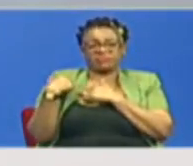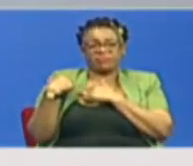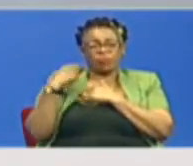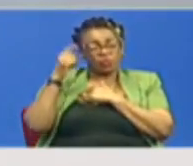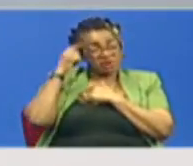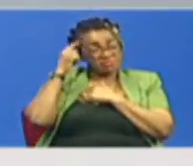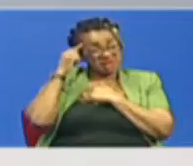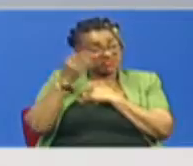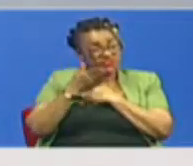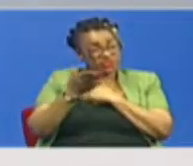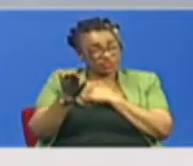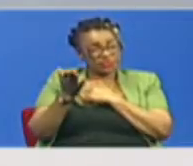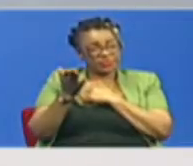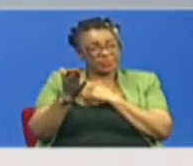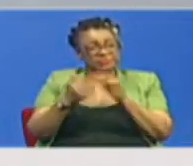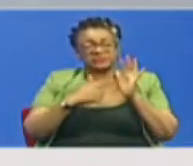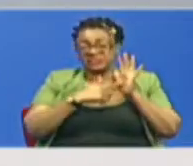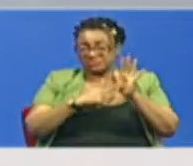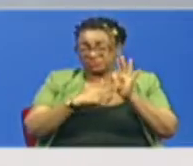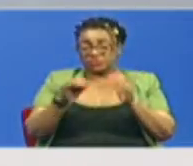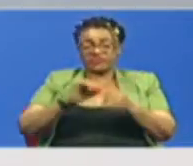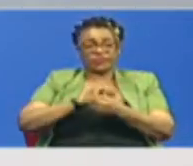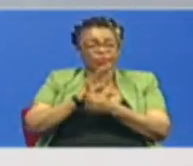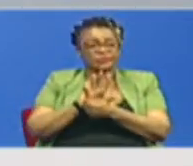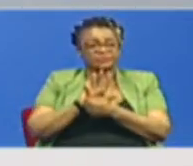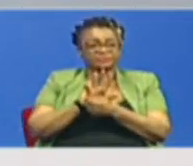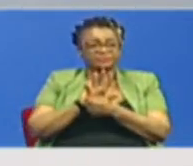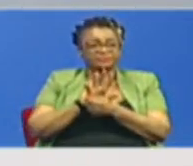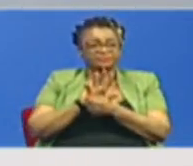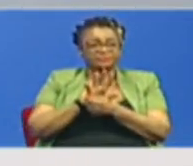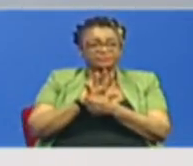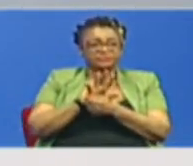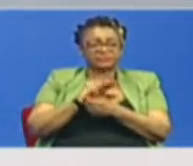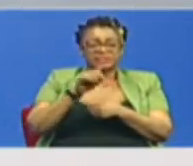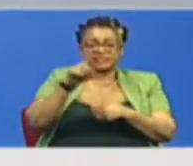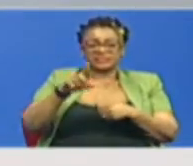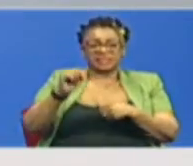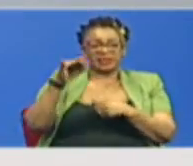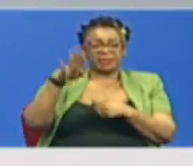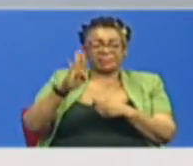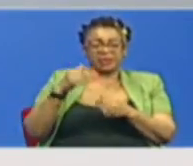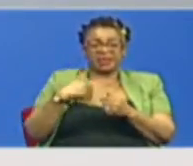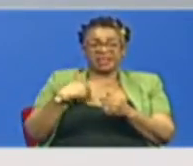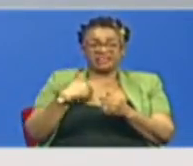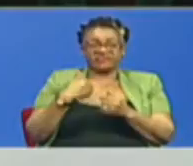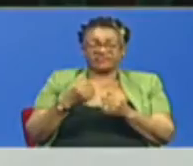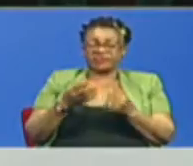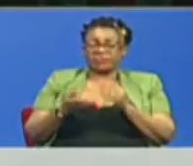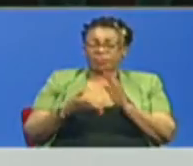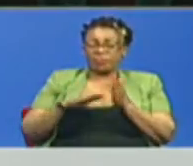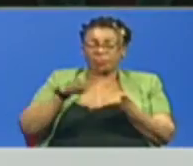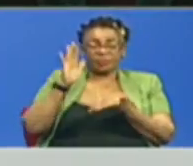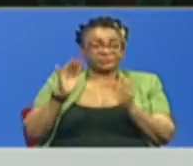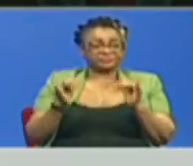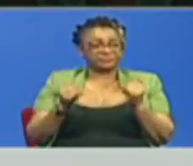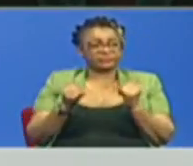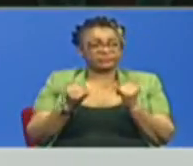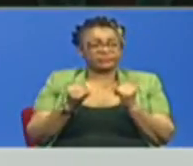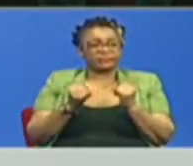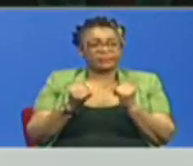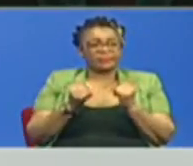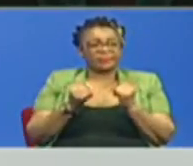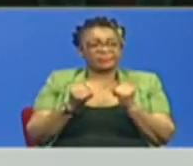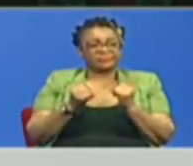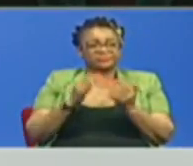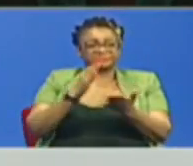you on the symptoms of the coronavirus. Zainab Ismail has the details. Zainab? Thanks, Smriti. Now, before I